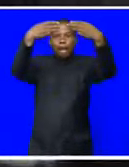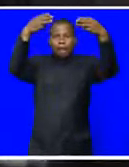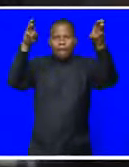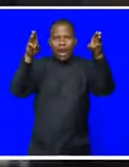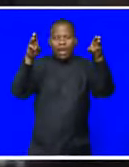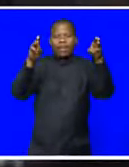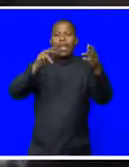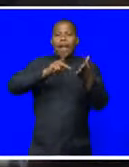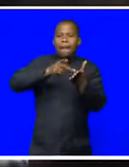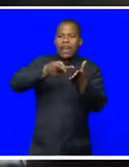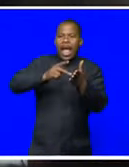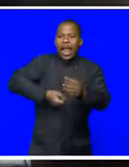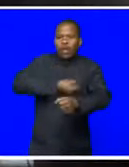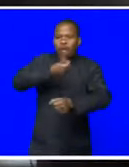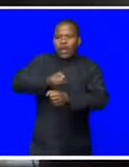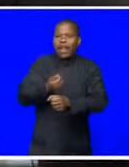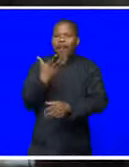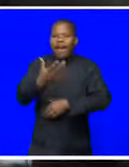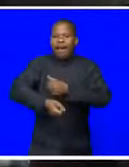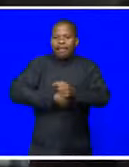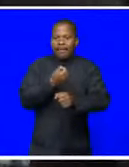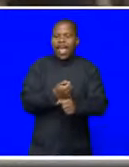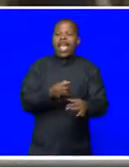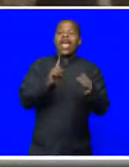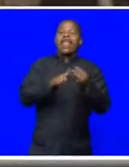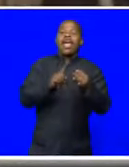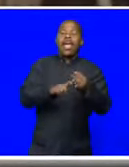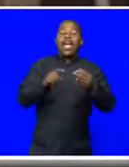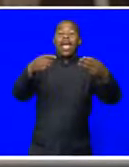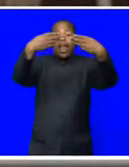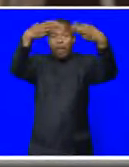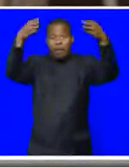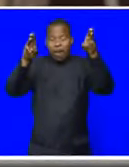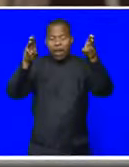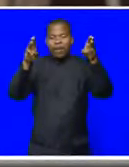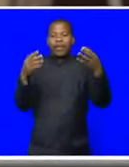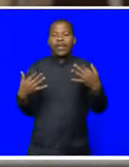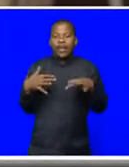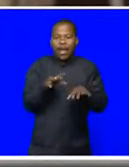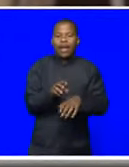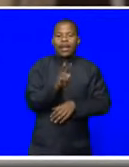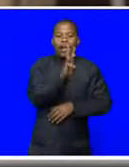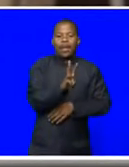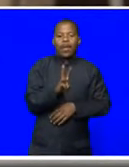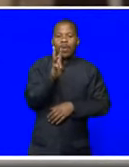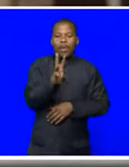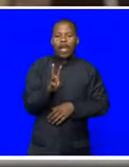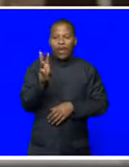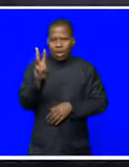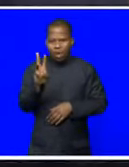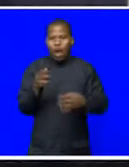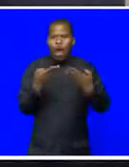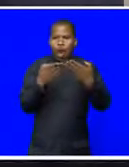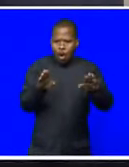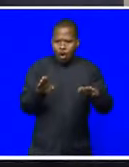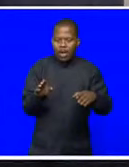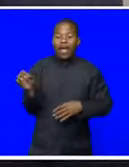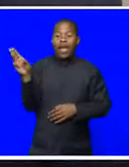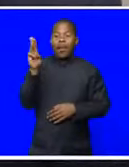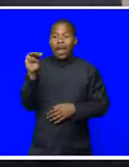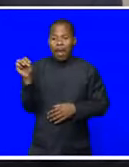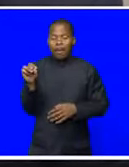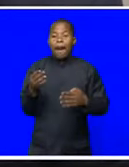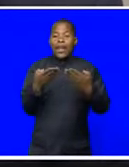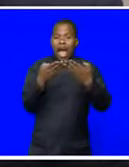website and a 5-year strategic plan. Speaking when officially launching these two tools, Prime Minister Cleopas